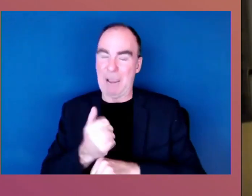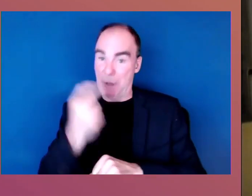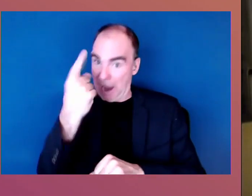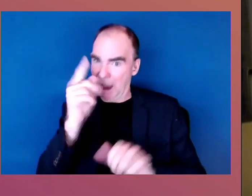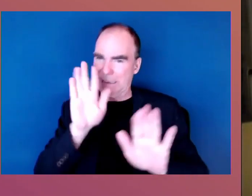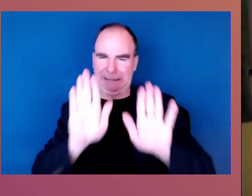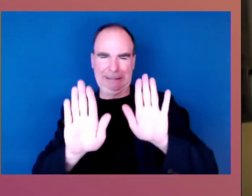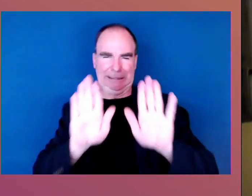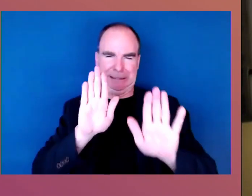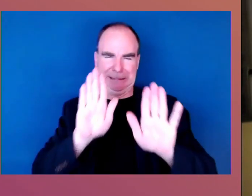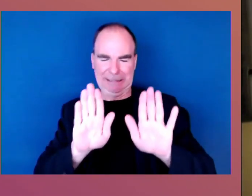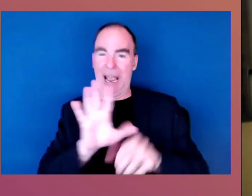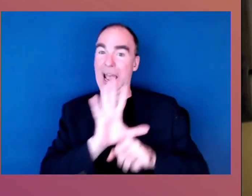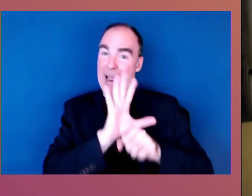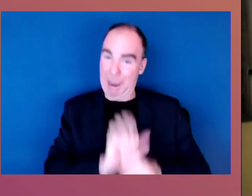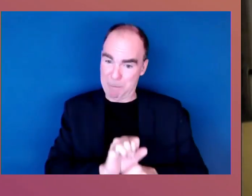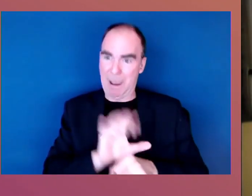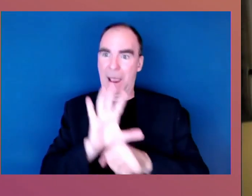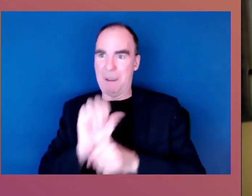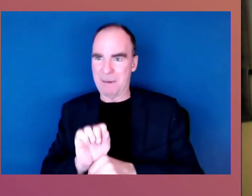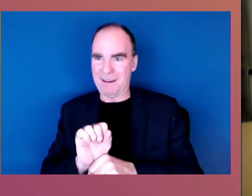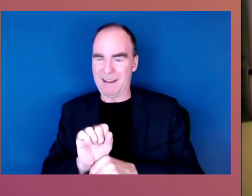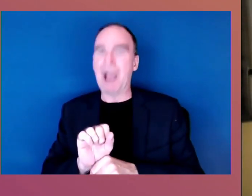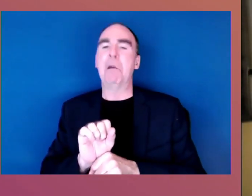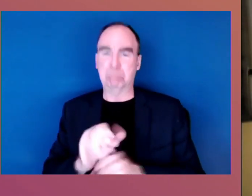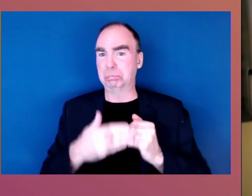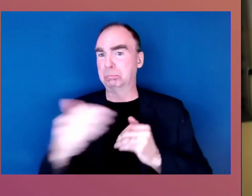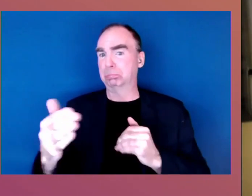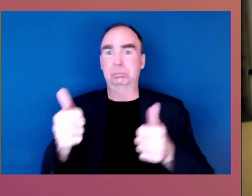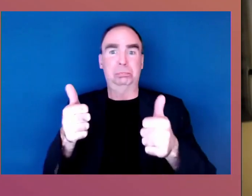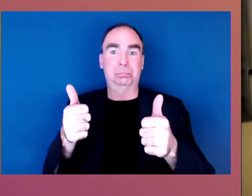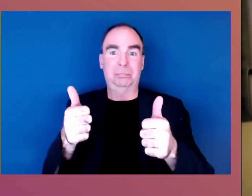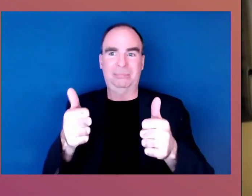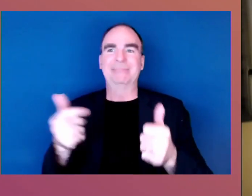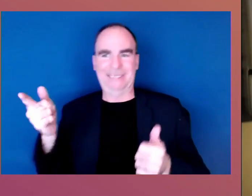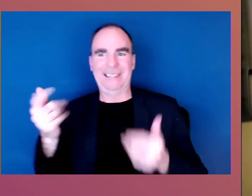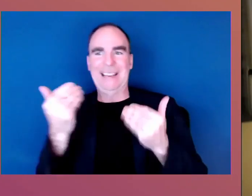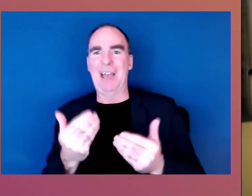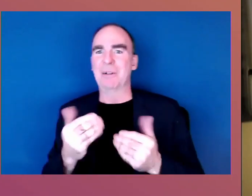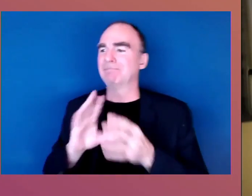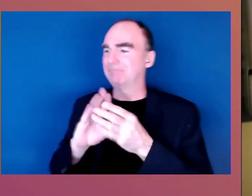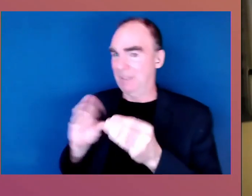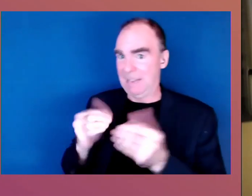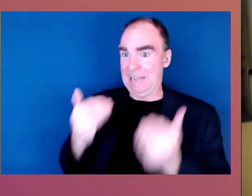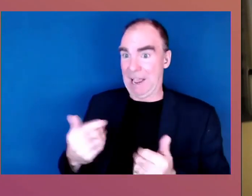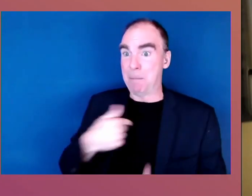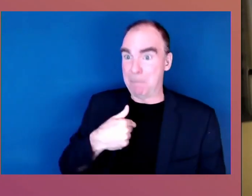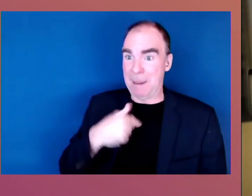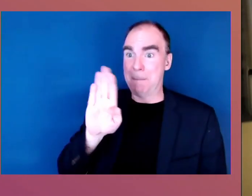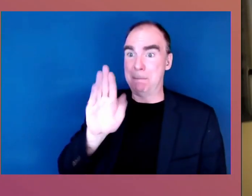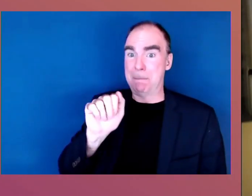Okay, so I'm going to bake something, and so I'm going to set up the temperature to 410. So